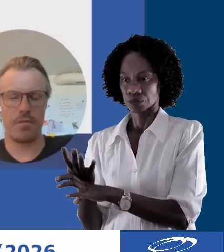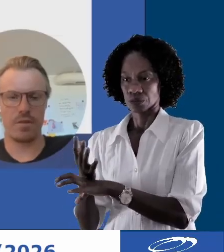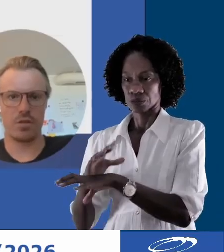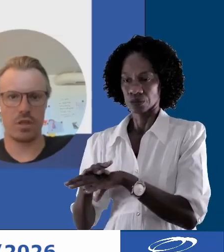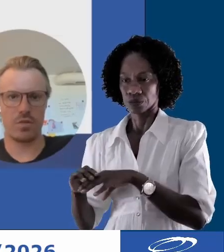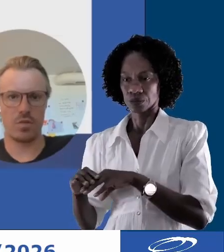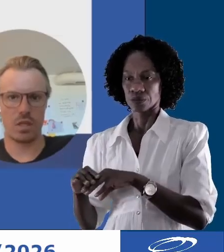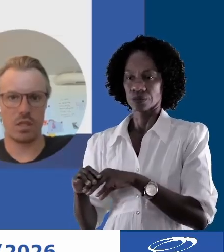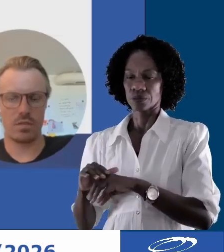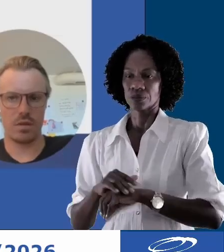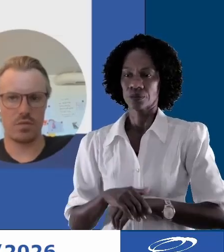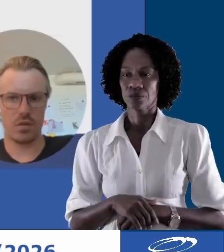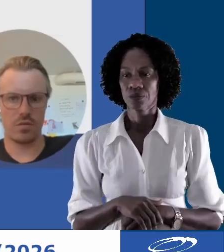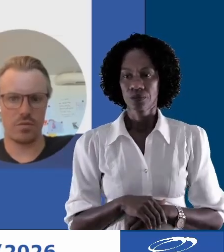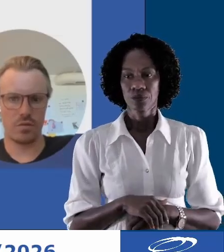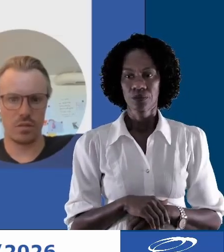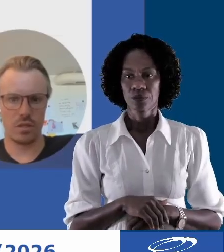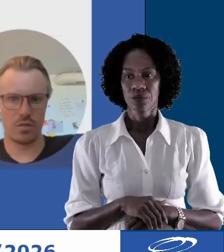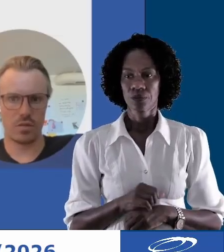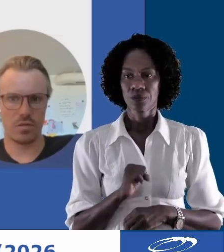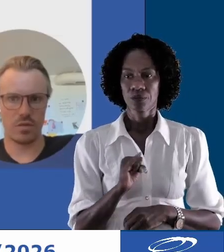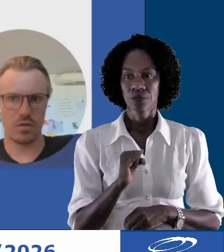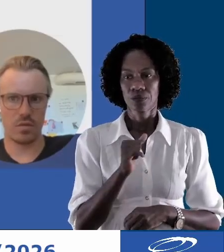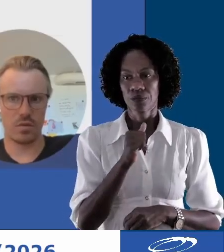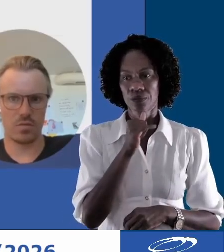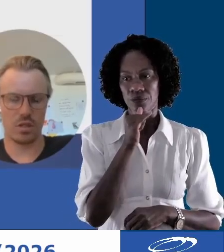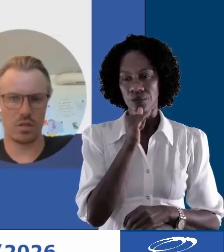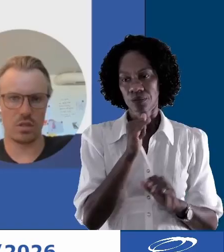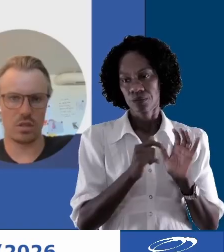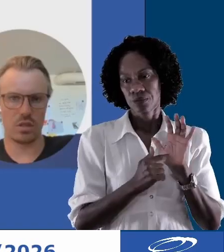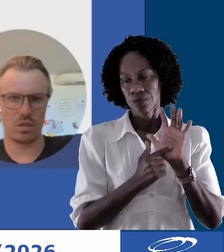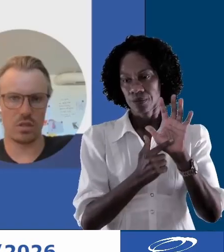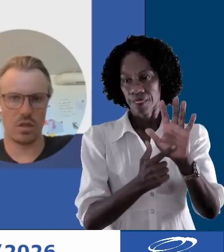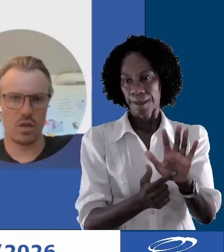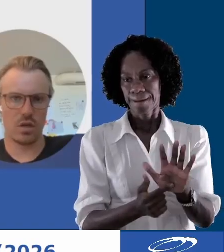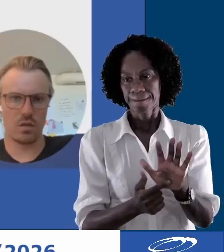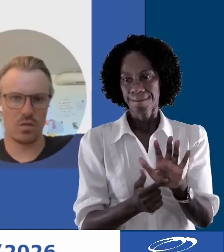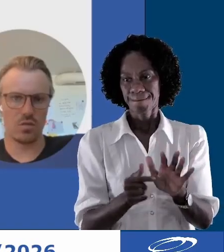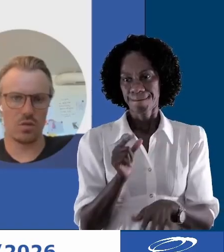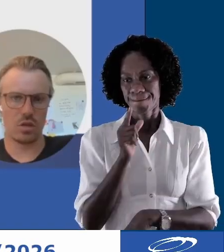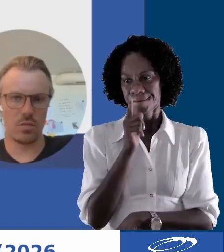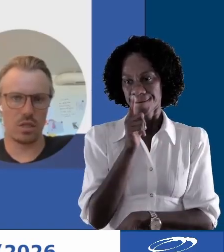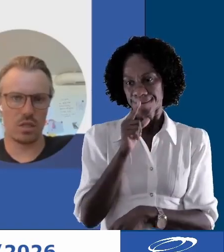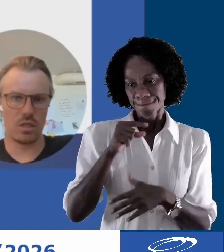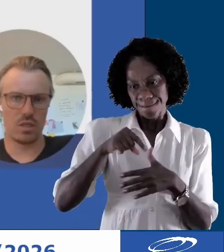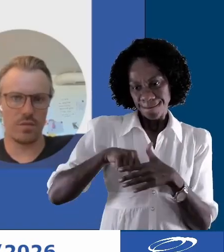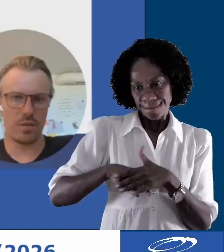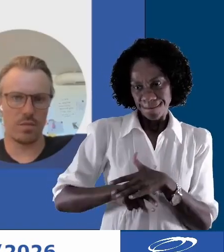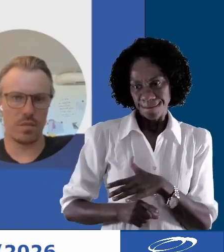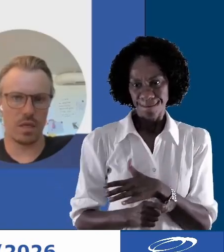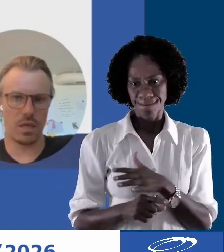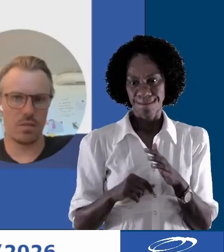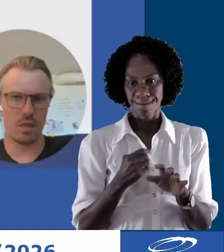And if I should give you one example of synovial fluid, this is one of our most recent studies on the new drug combination